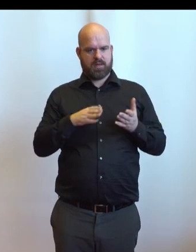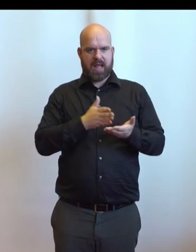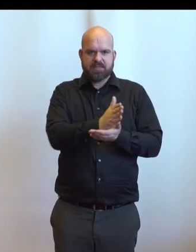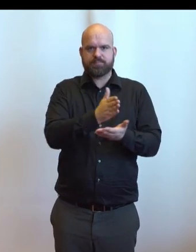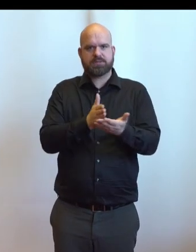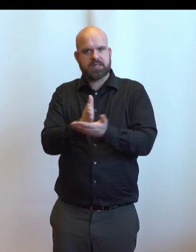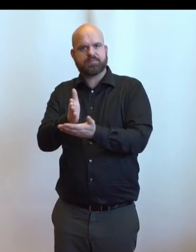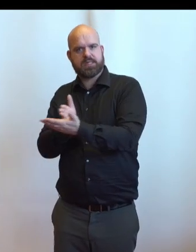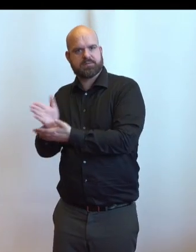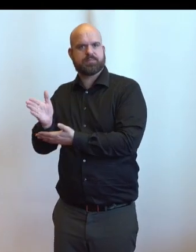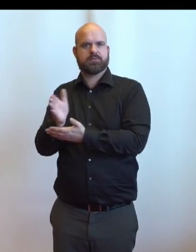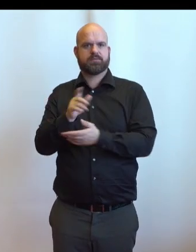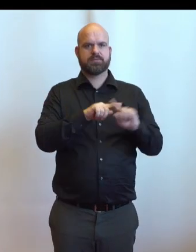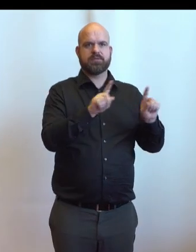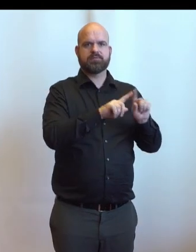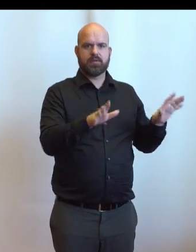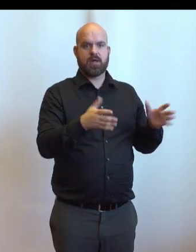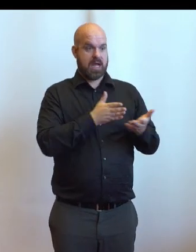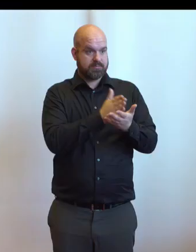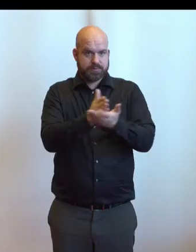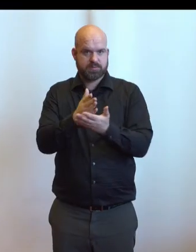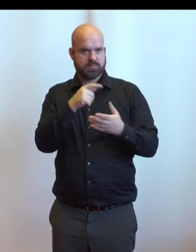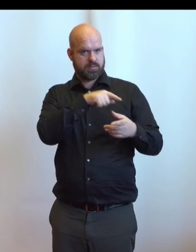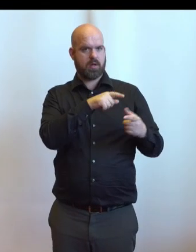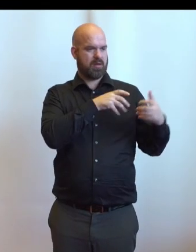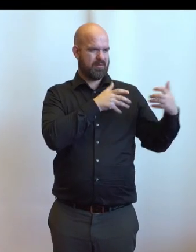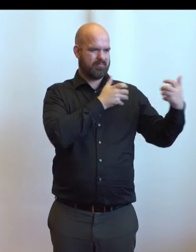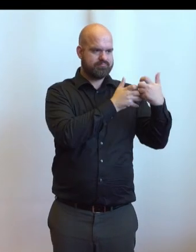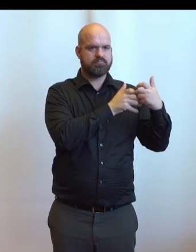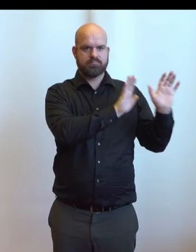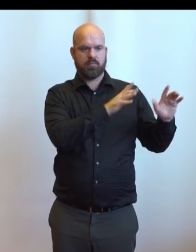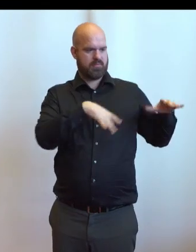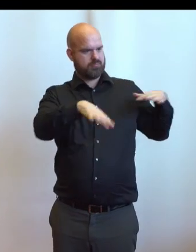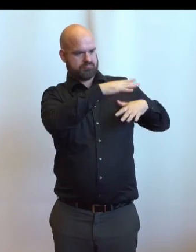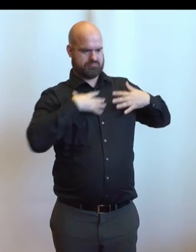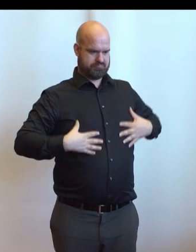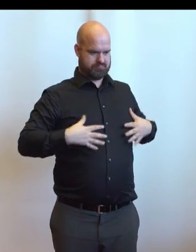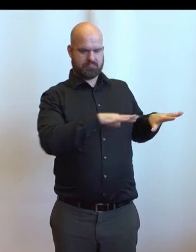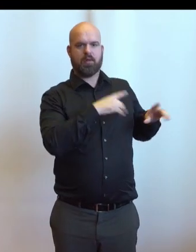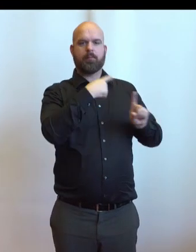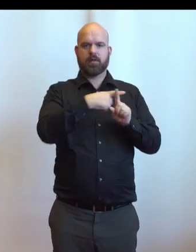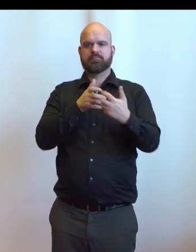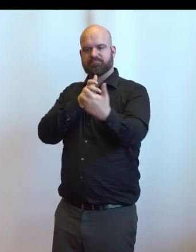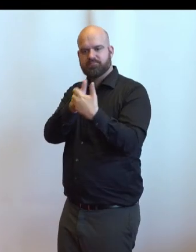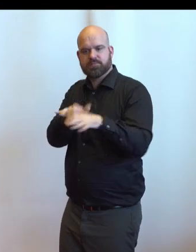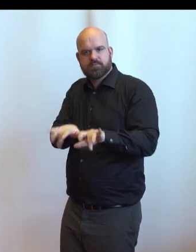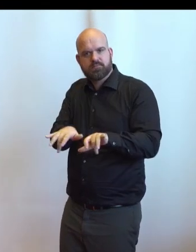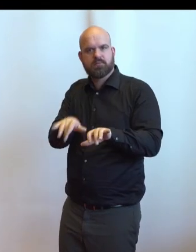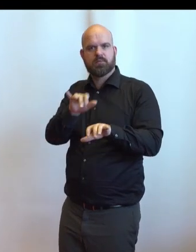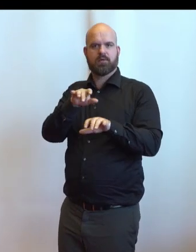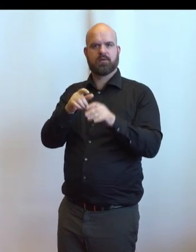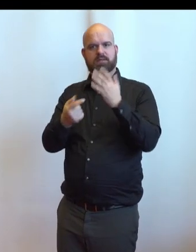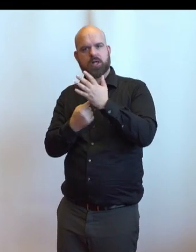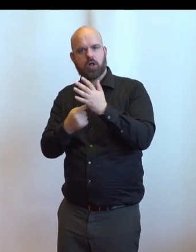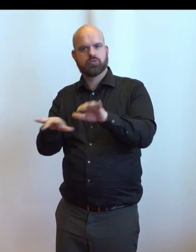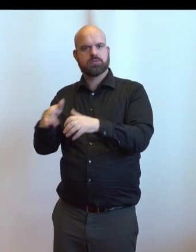compatible with the assistive technologies that our employees use. And it's going beyond making sure